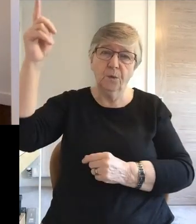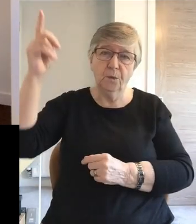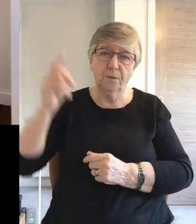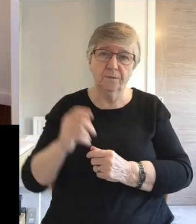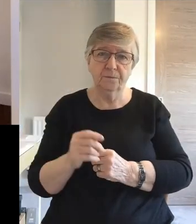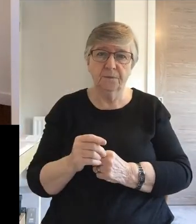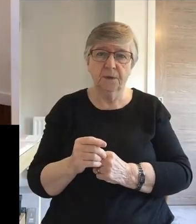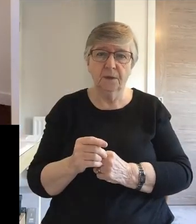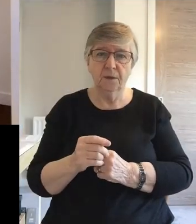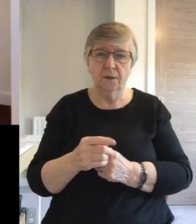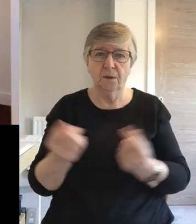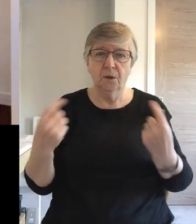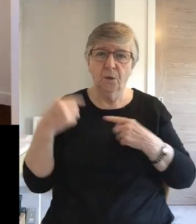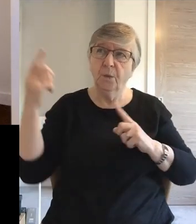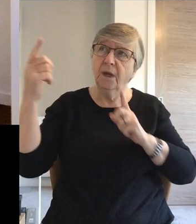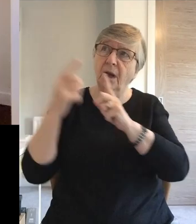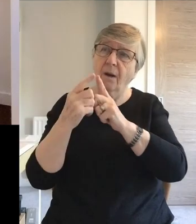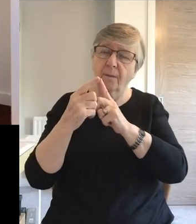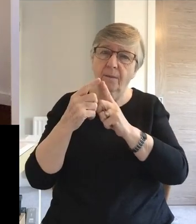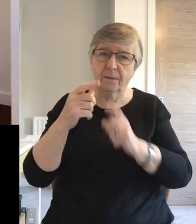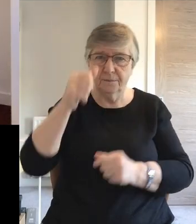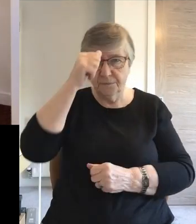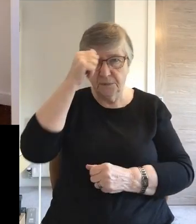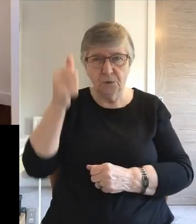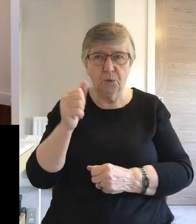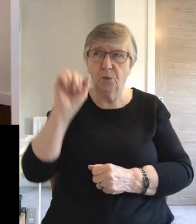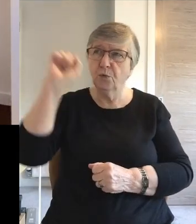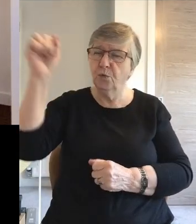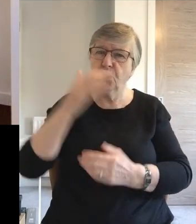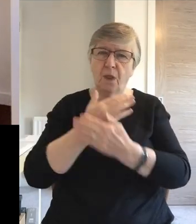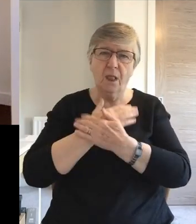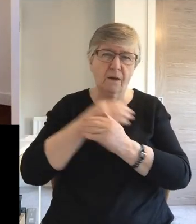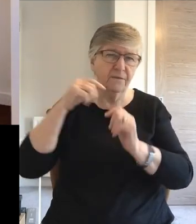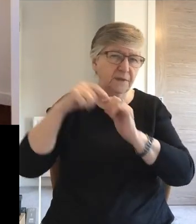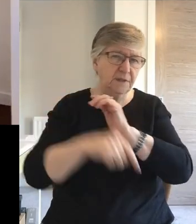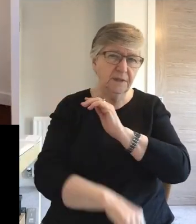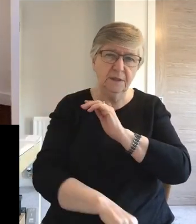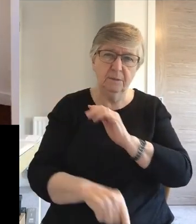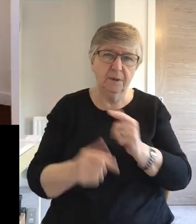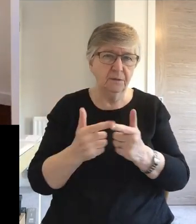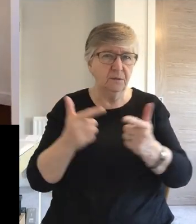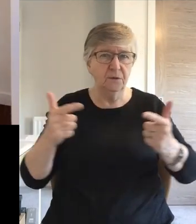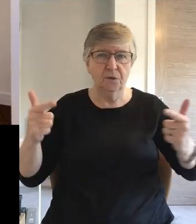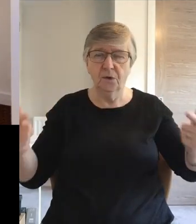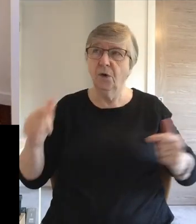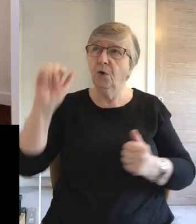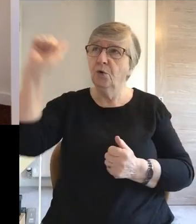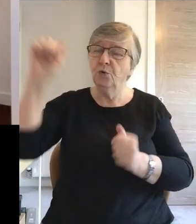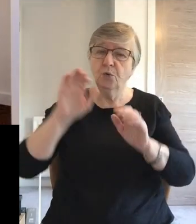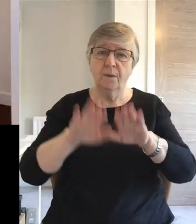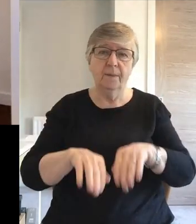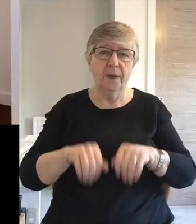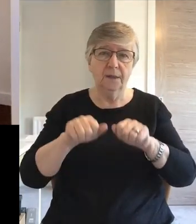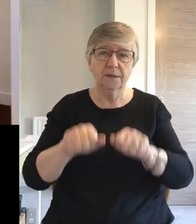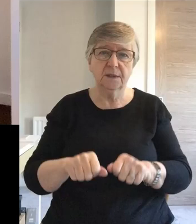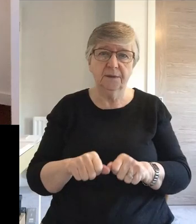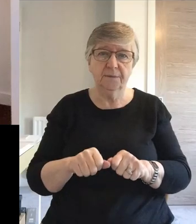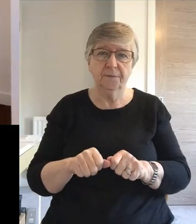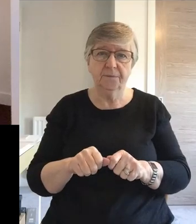We come acknowledging how deep is your love and how boundless is your mercy.